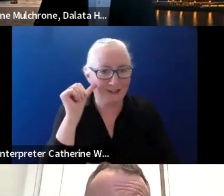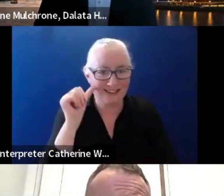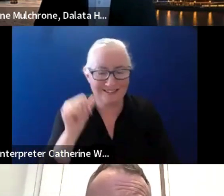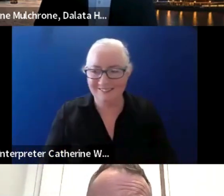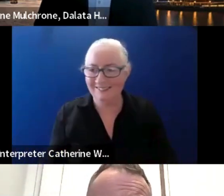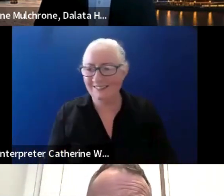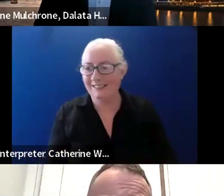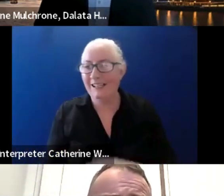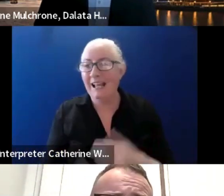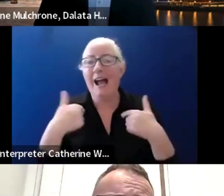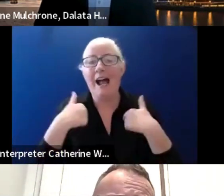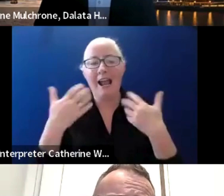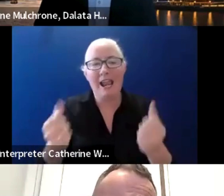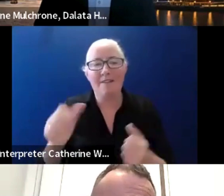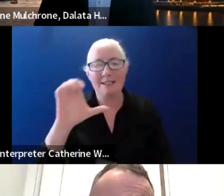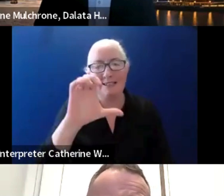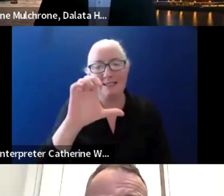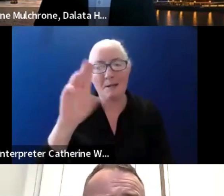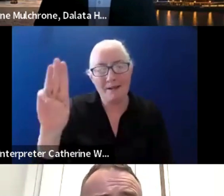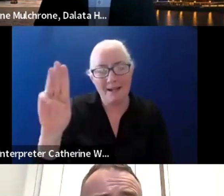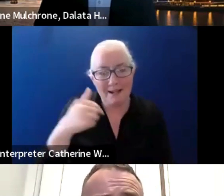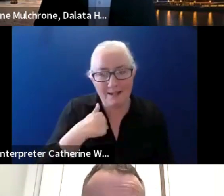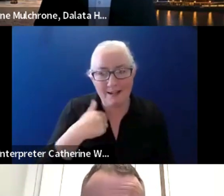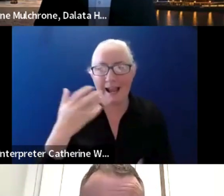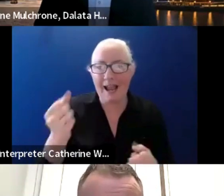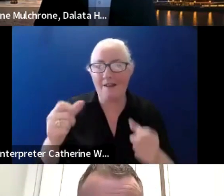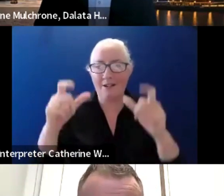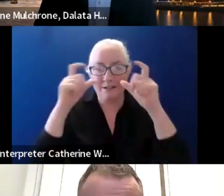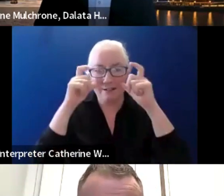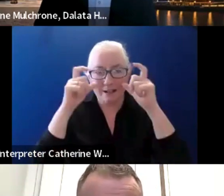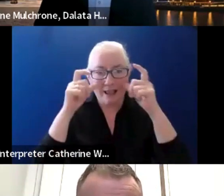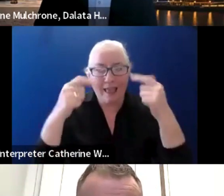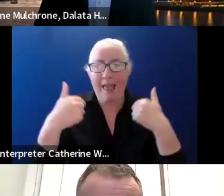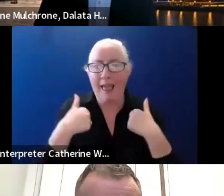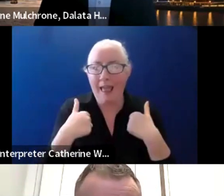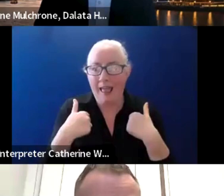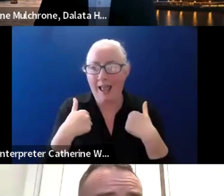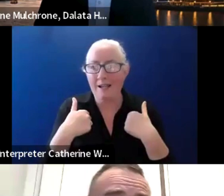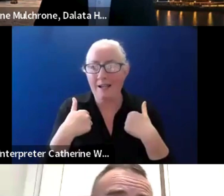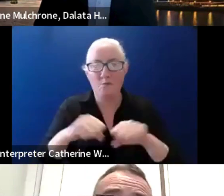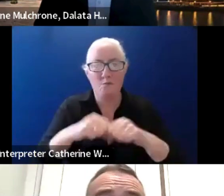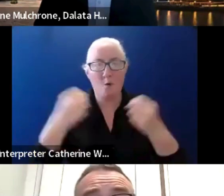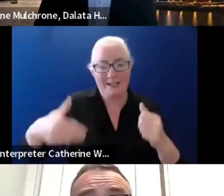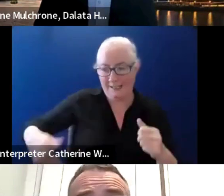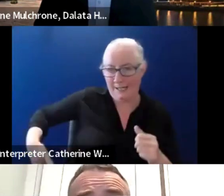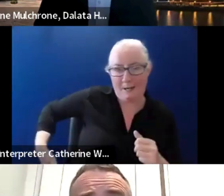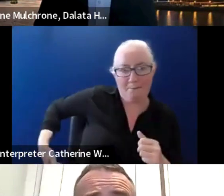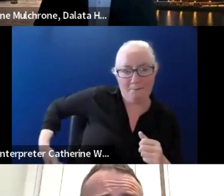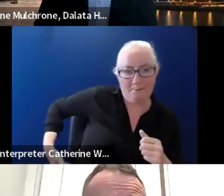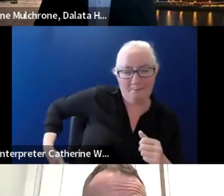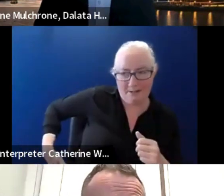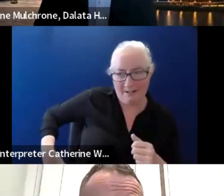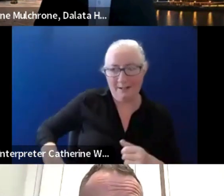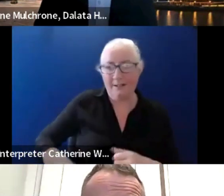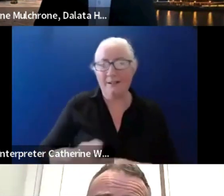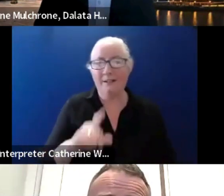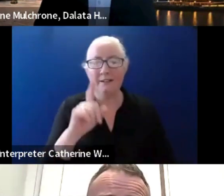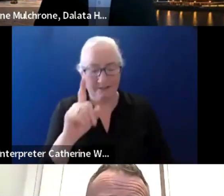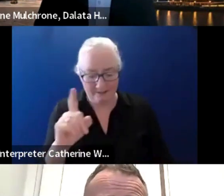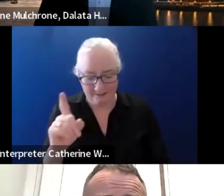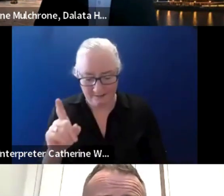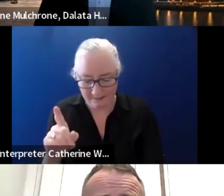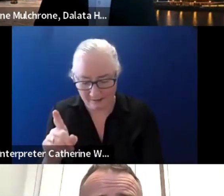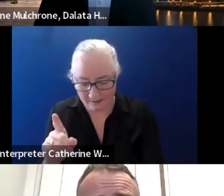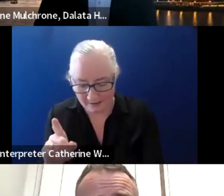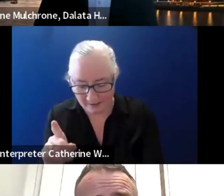I've got cerebral palsy, I wear glasses, and I'm also recovering from a broken hip. So as you say, Daragh, the